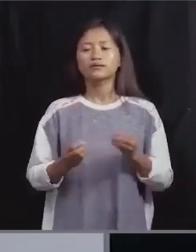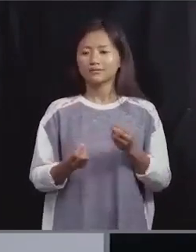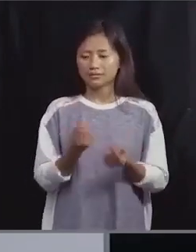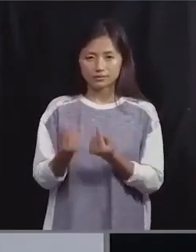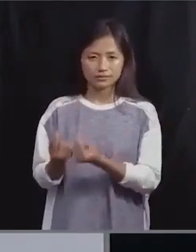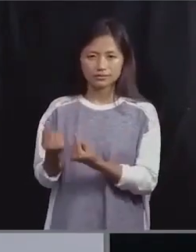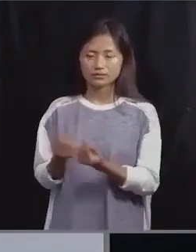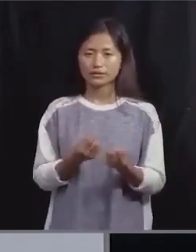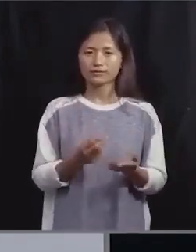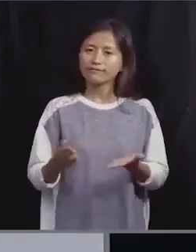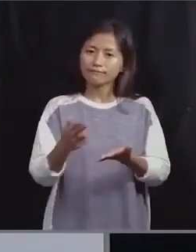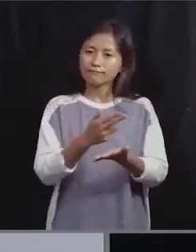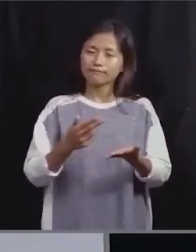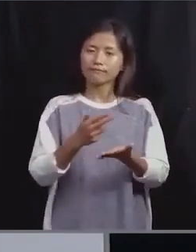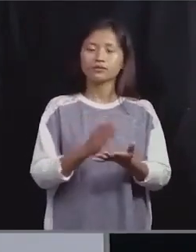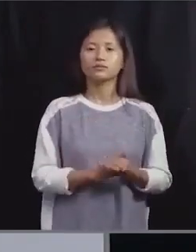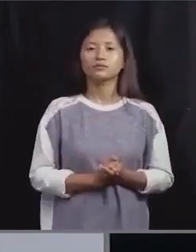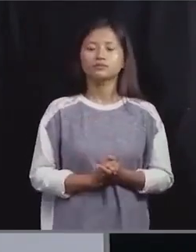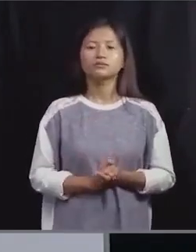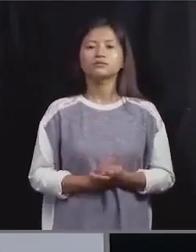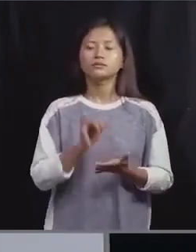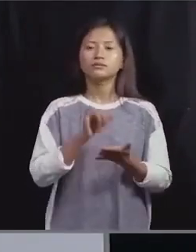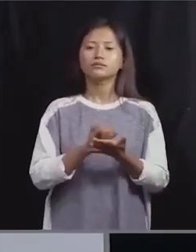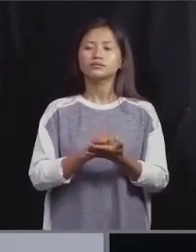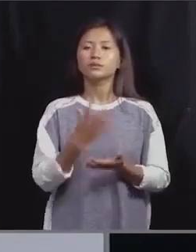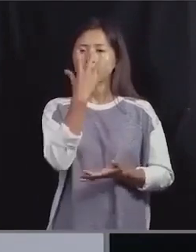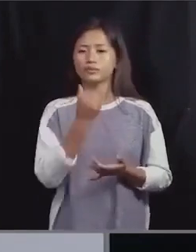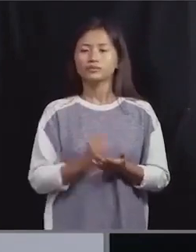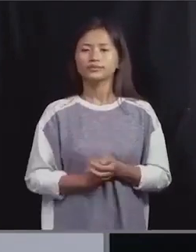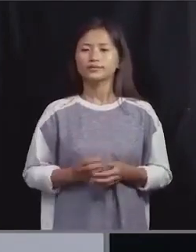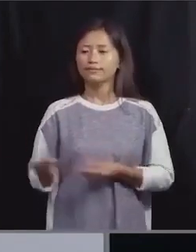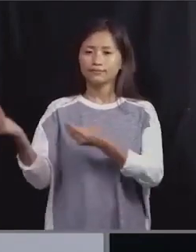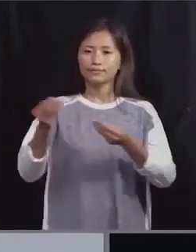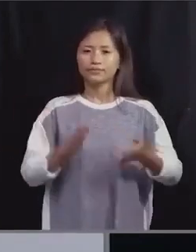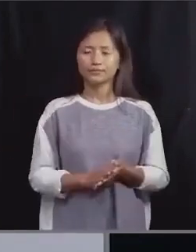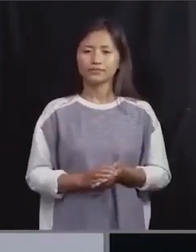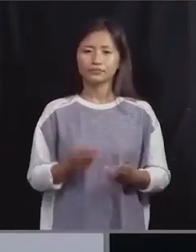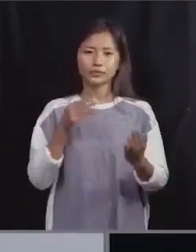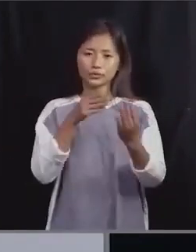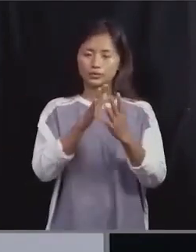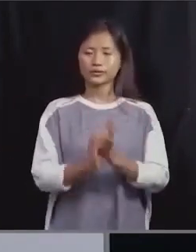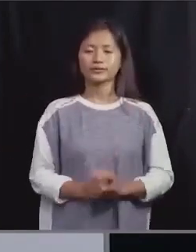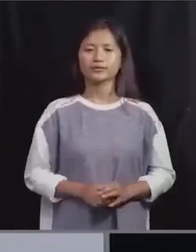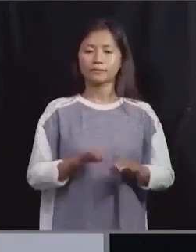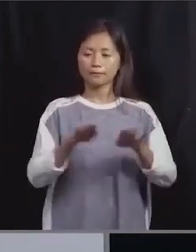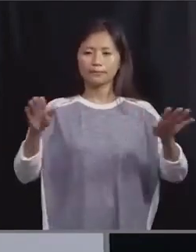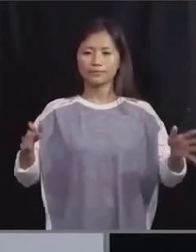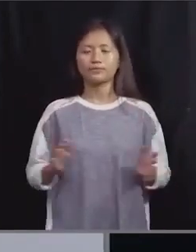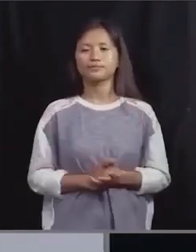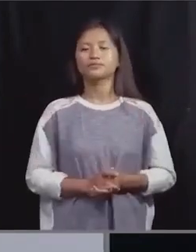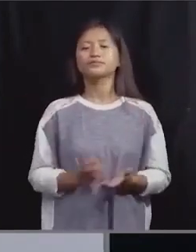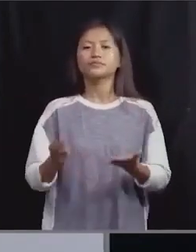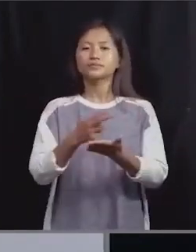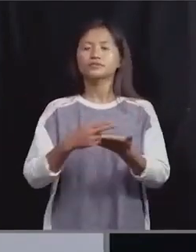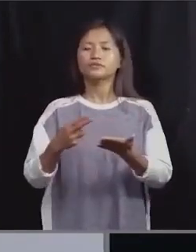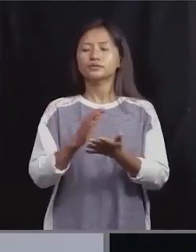cultivators and farmers. That is why they invited the Santhals to come towards the plant and do farming or agriculture